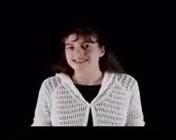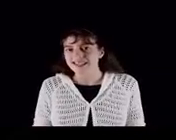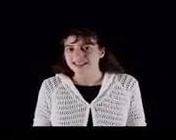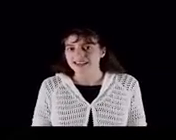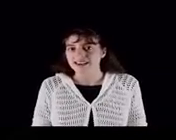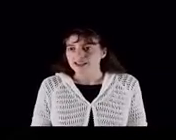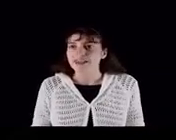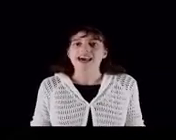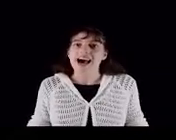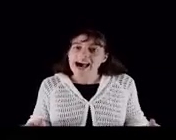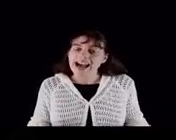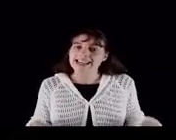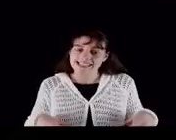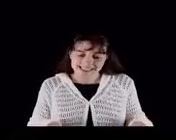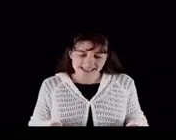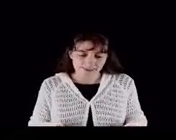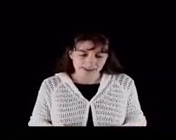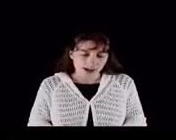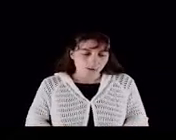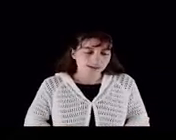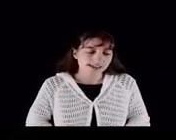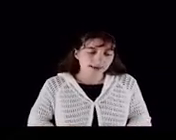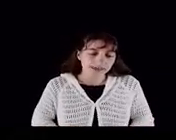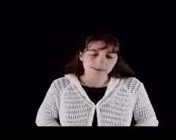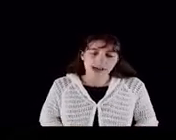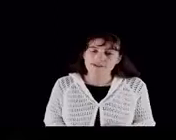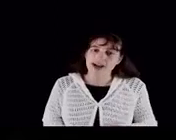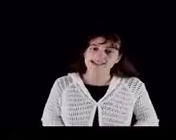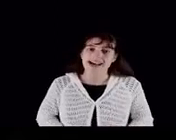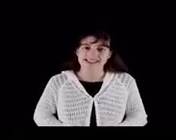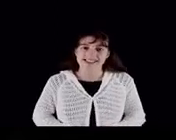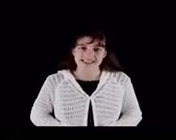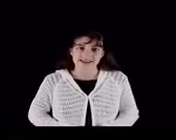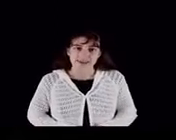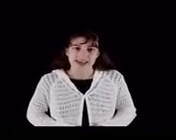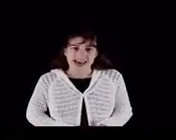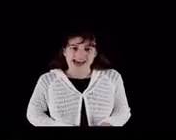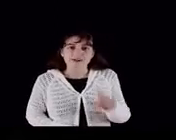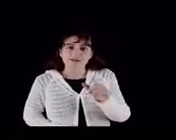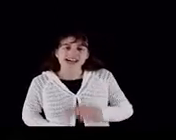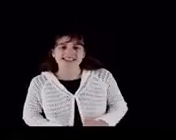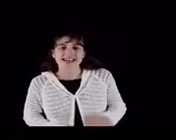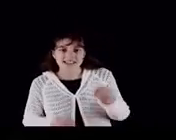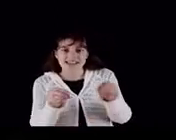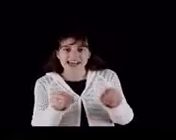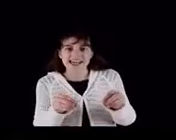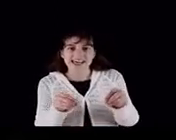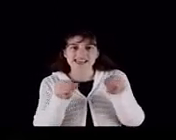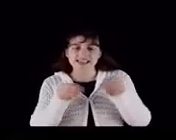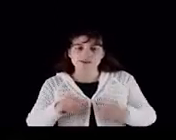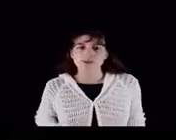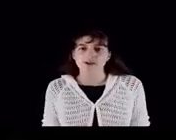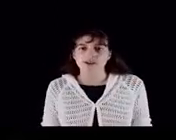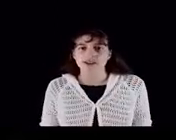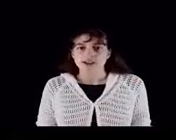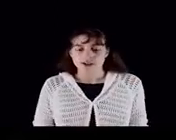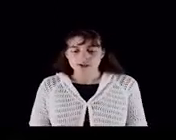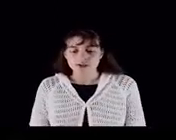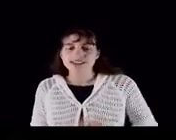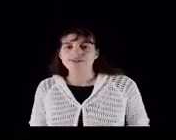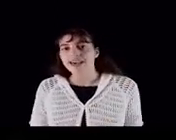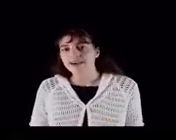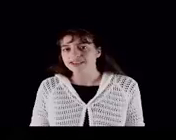city. You can't hide a city. Well, some people have tried to hide a city. And I realize that today in this world, do